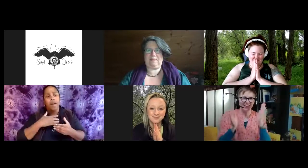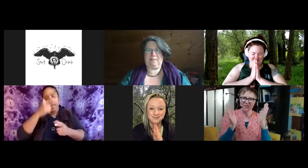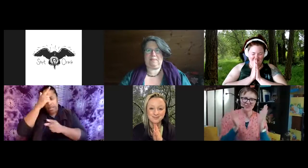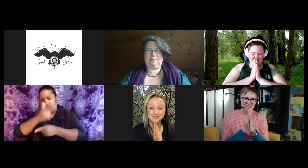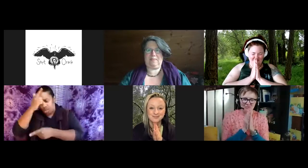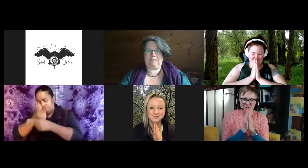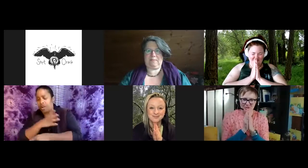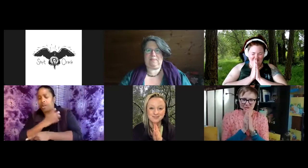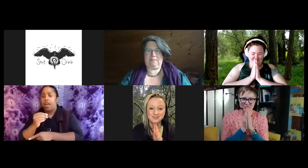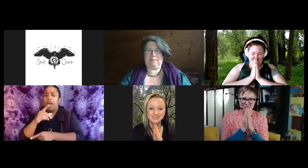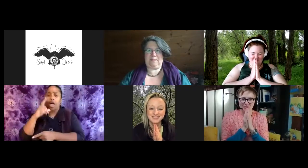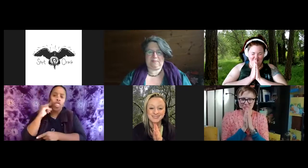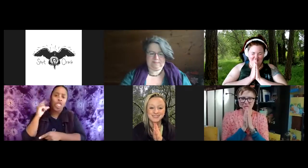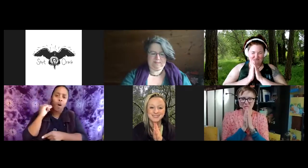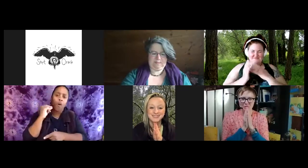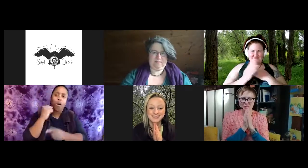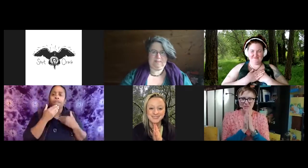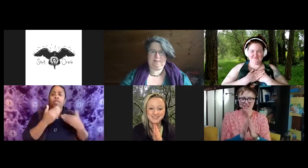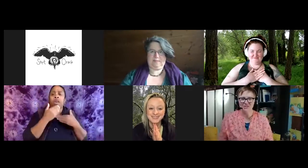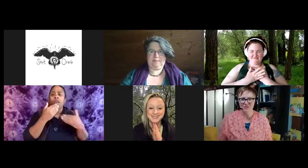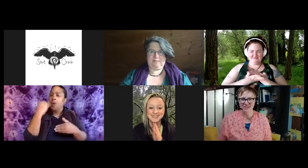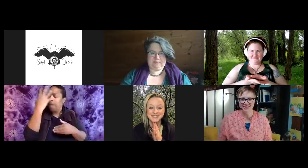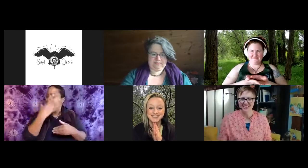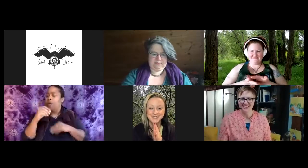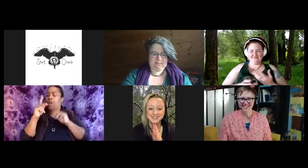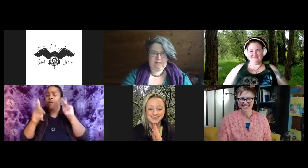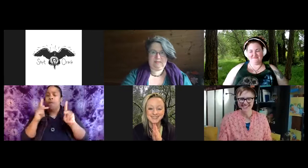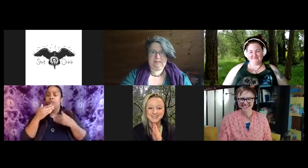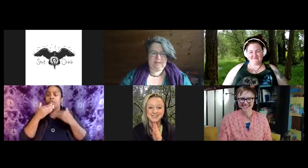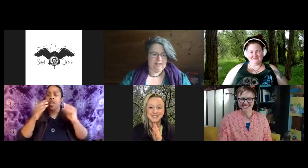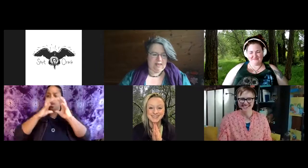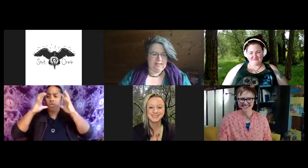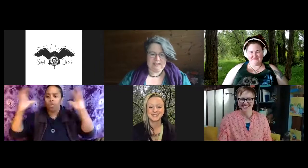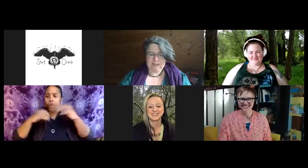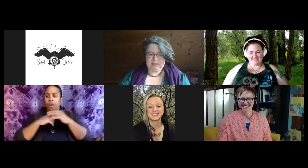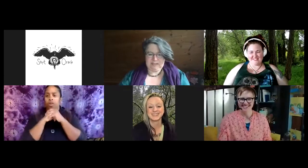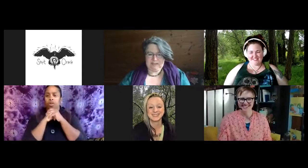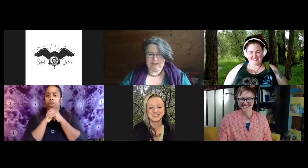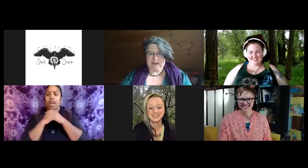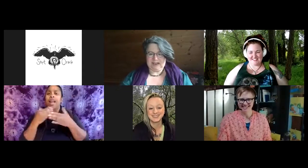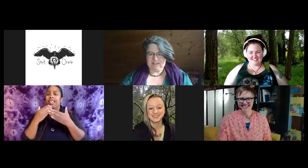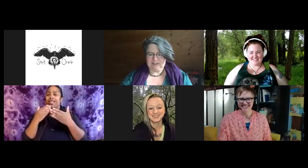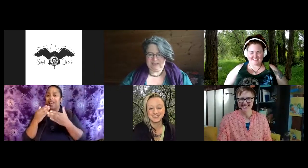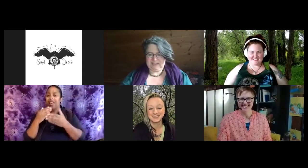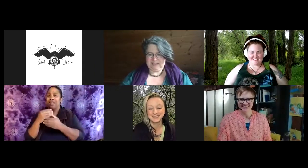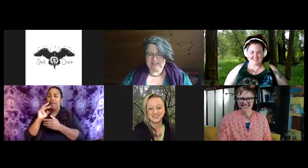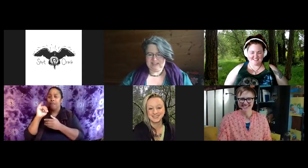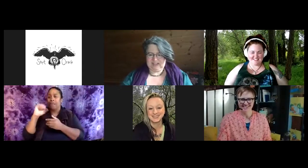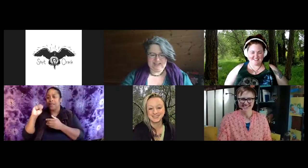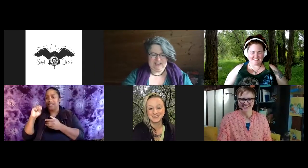and all of you, just wonderful, beautiful, beautiful people. Thank you so much. Thanks so much, Missy. It's been great having